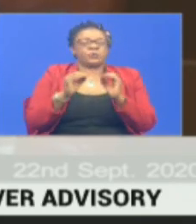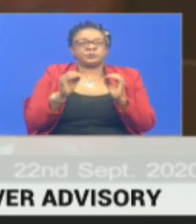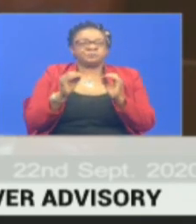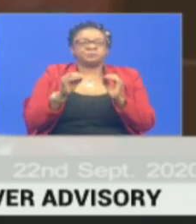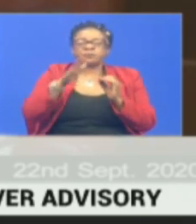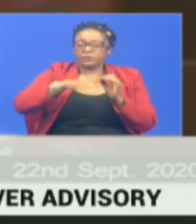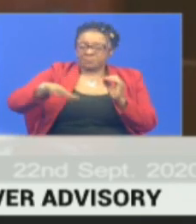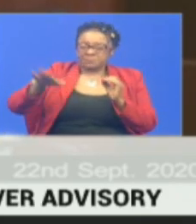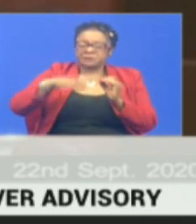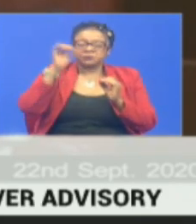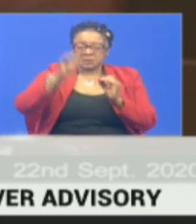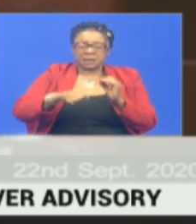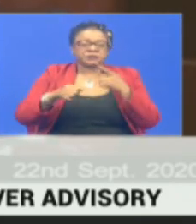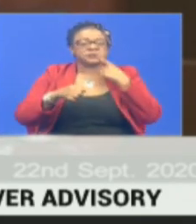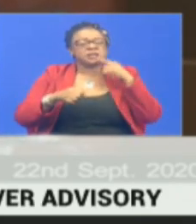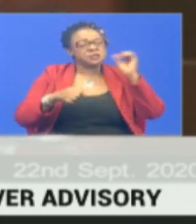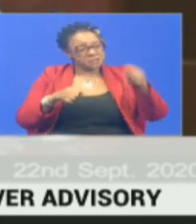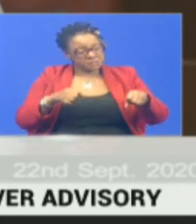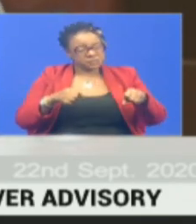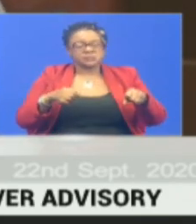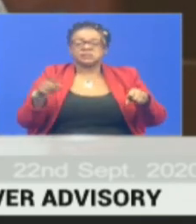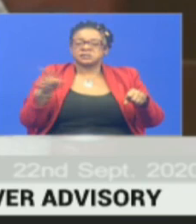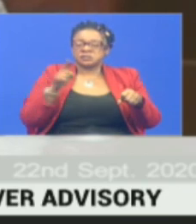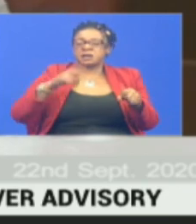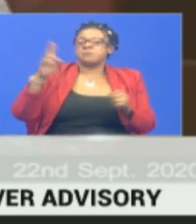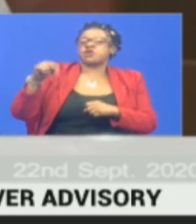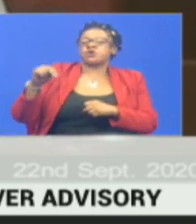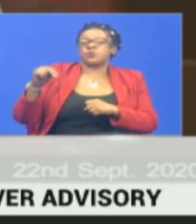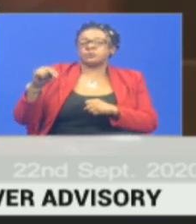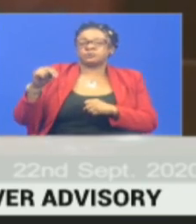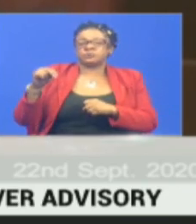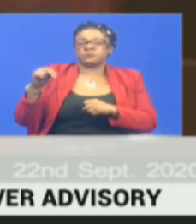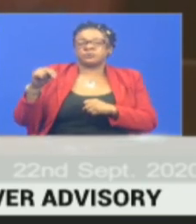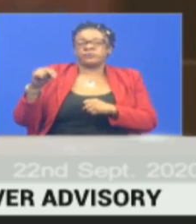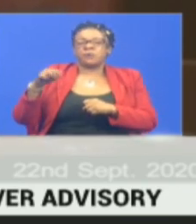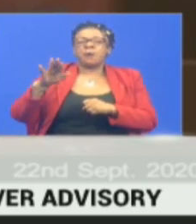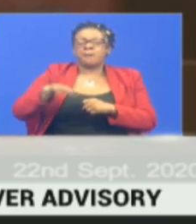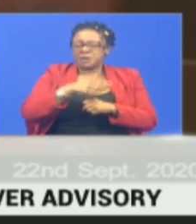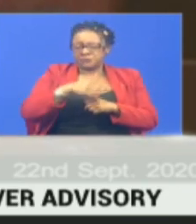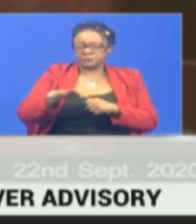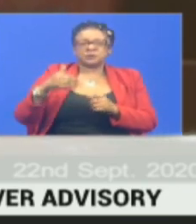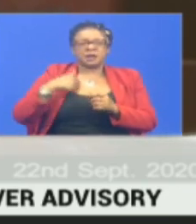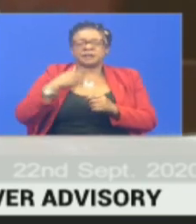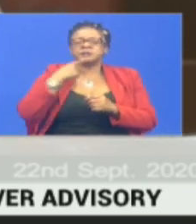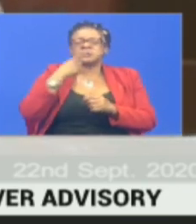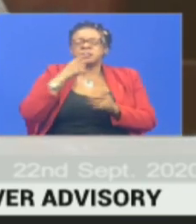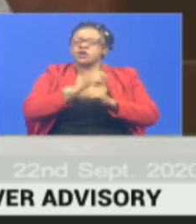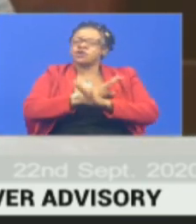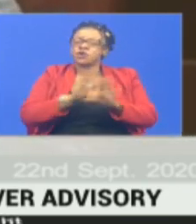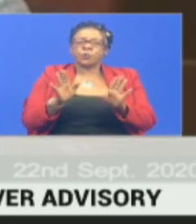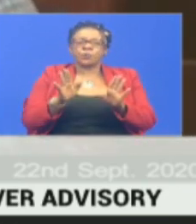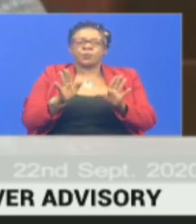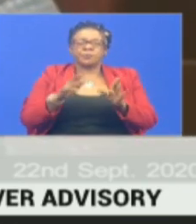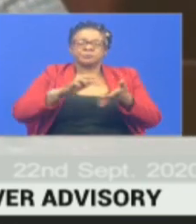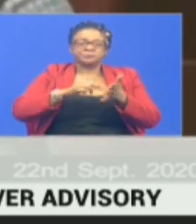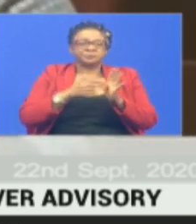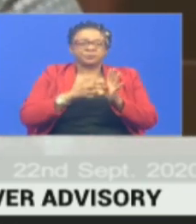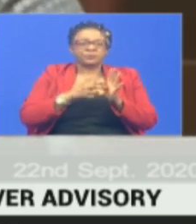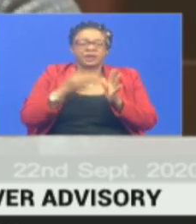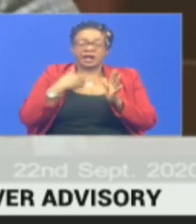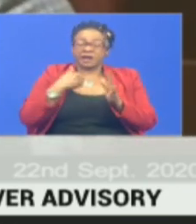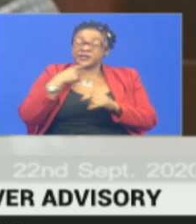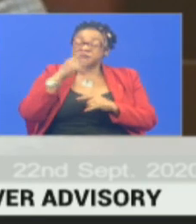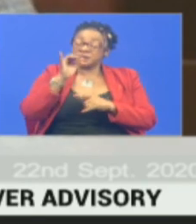can say a yes, and Parliament can say a no. And Parliament has said a no. And Parliament having said a